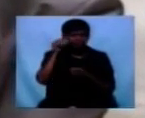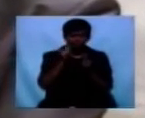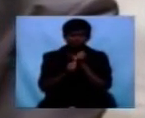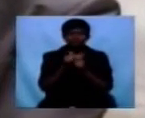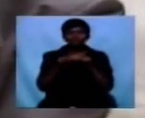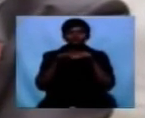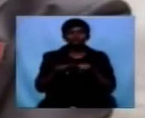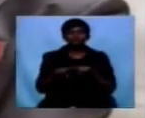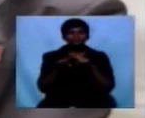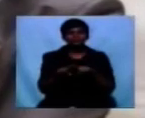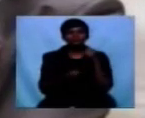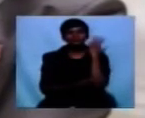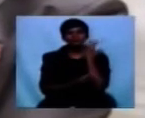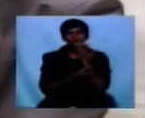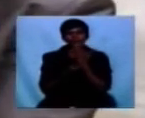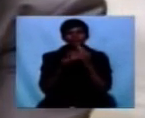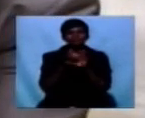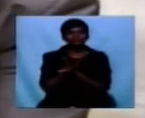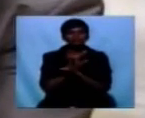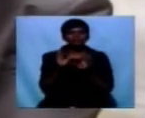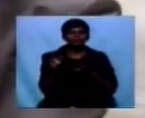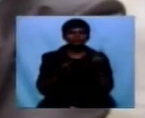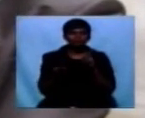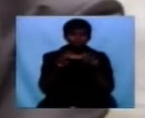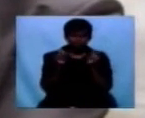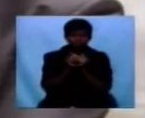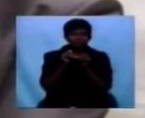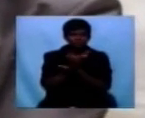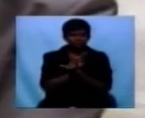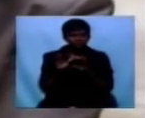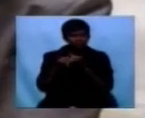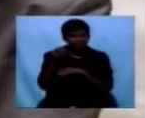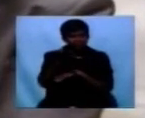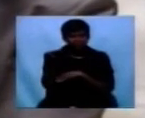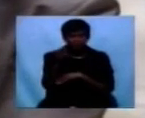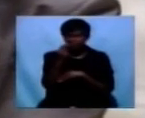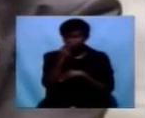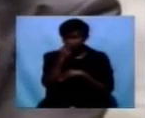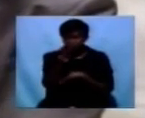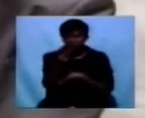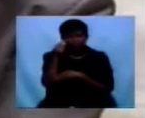on development, that Zambian people, including the President and the Zambians out there, are looking